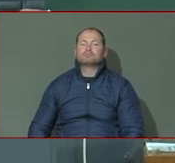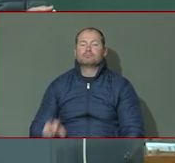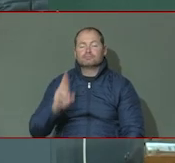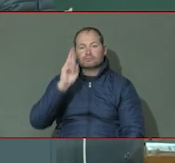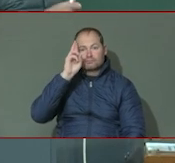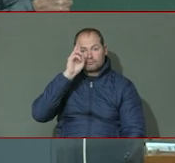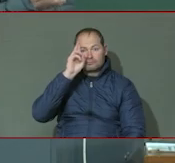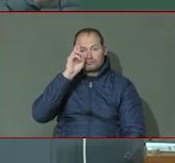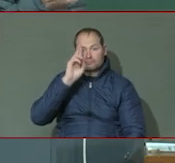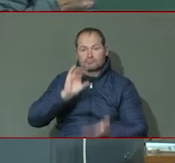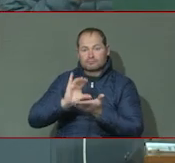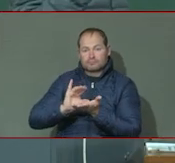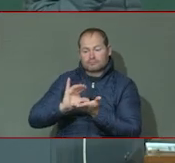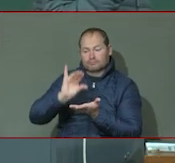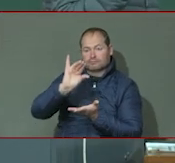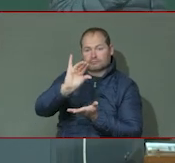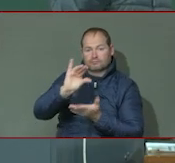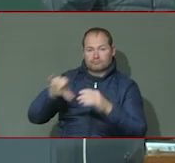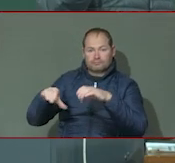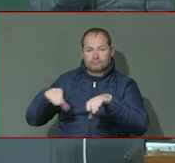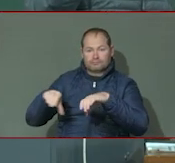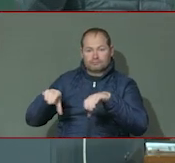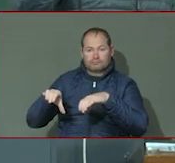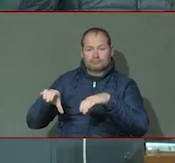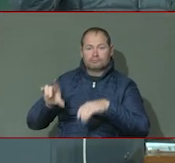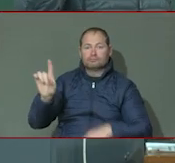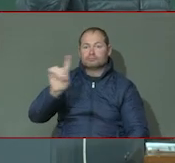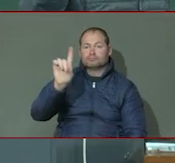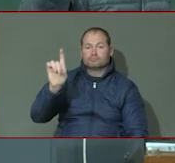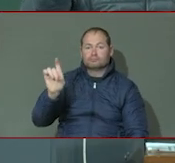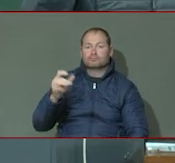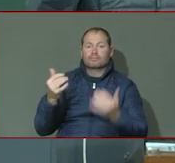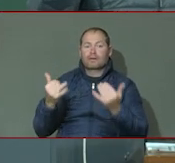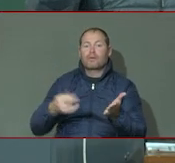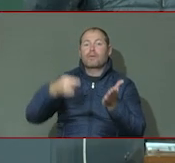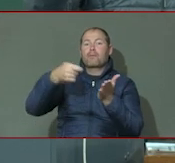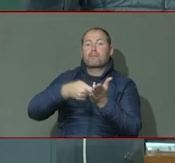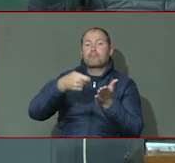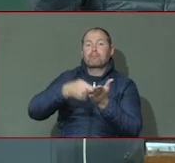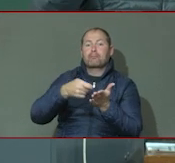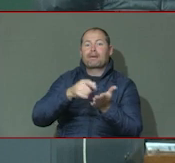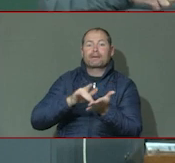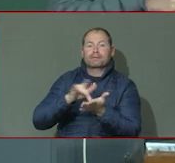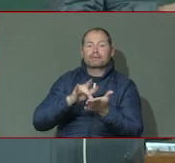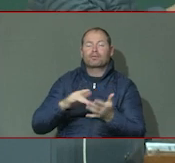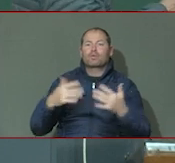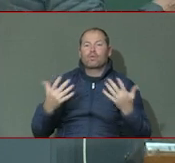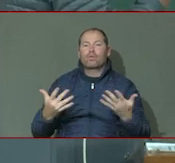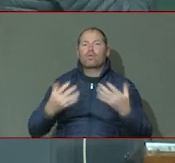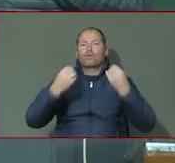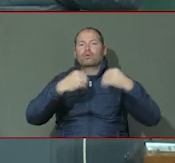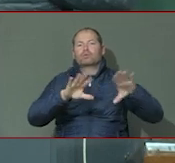investing activities and they want to ask you, they will ask you either to calculate the purchases of the fixed assets or the